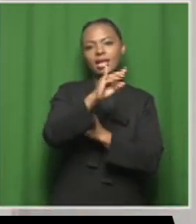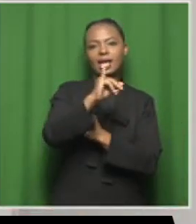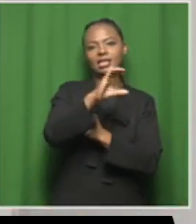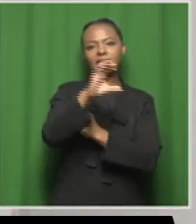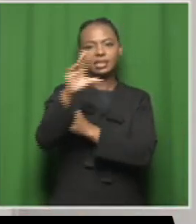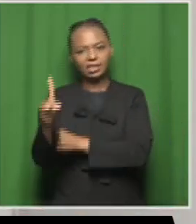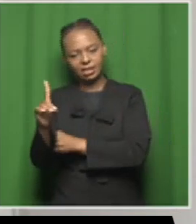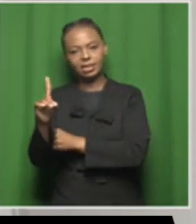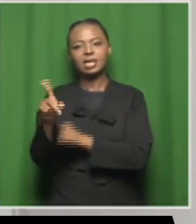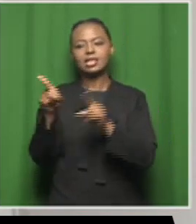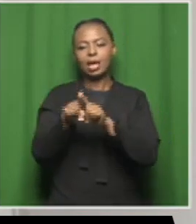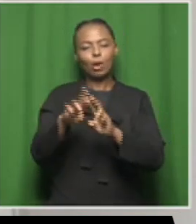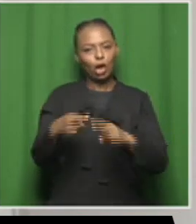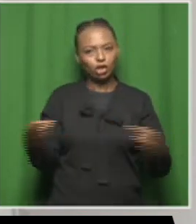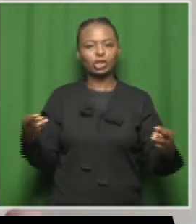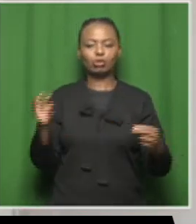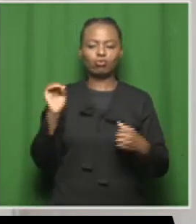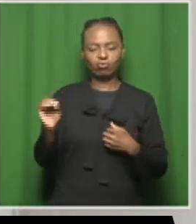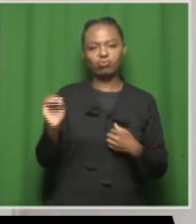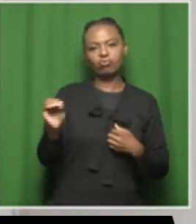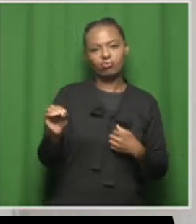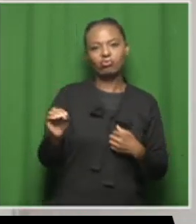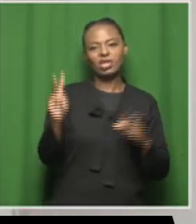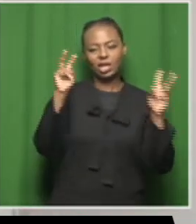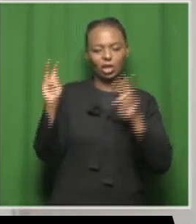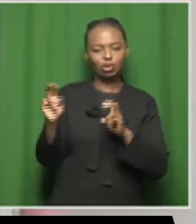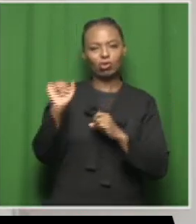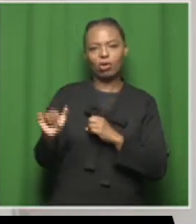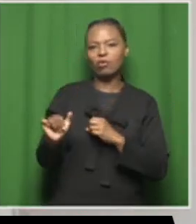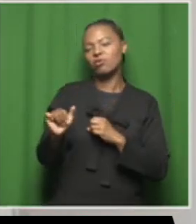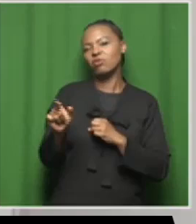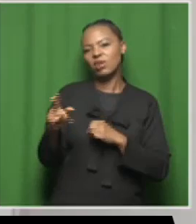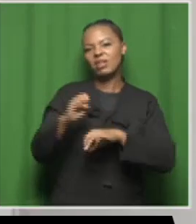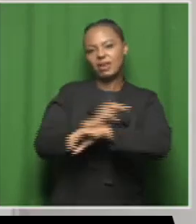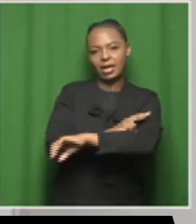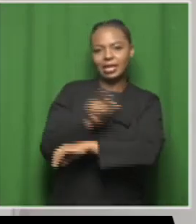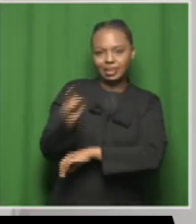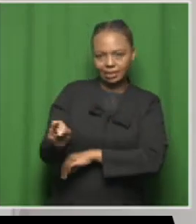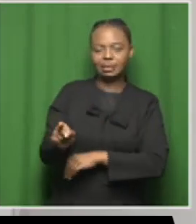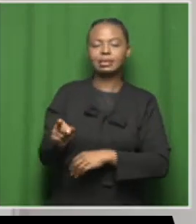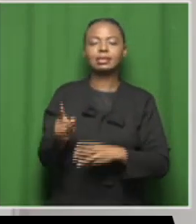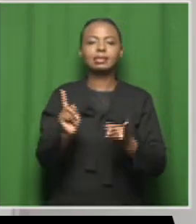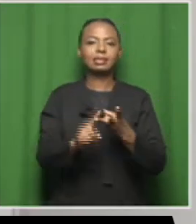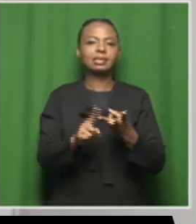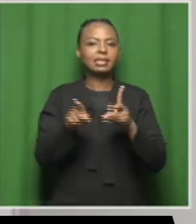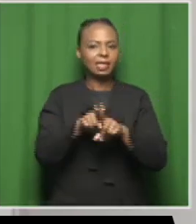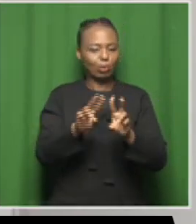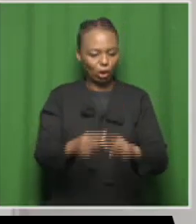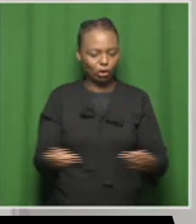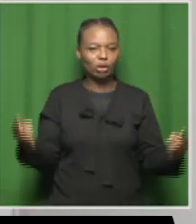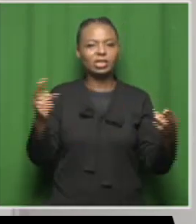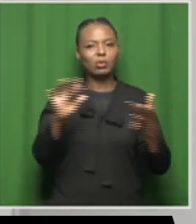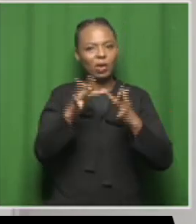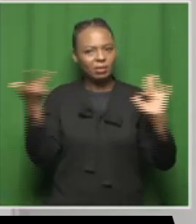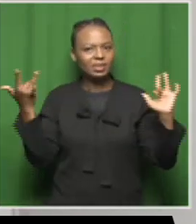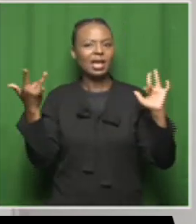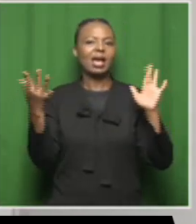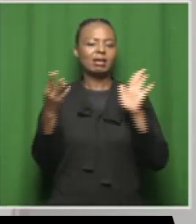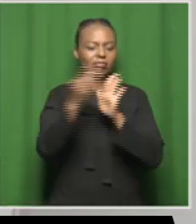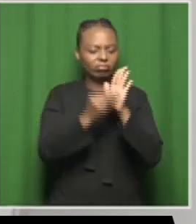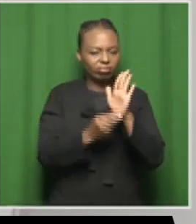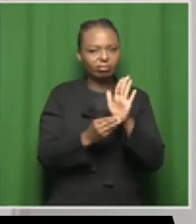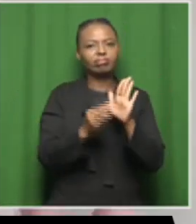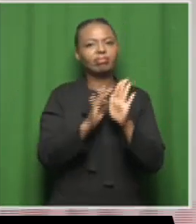a whole resource about HMPV. We also have released a resource in our website, SERI and